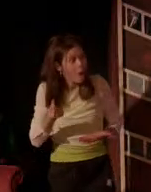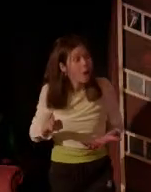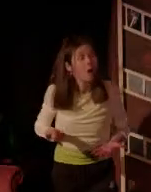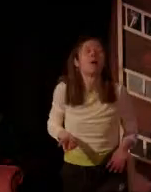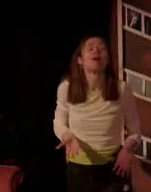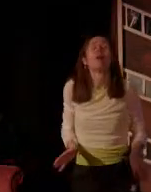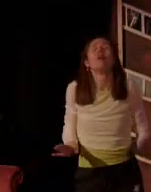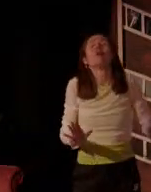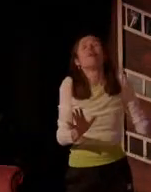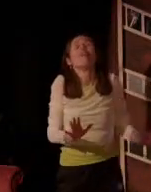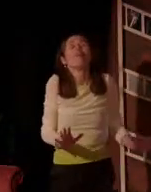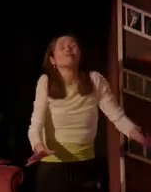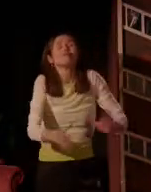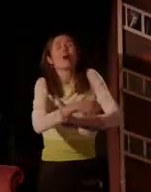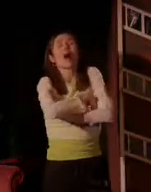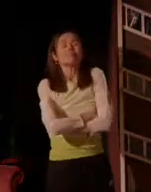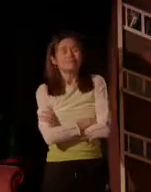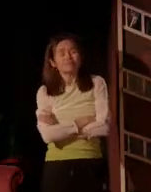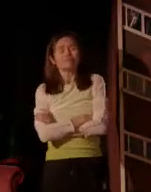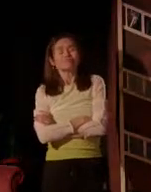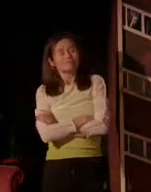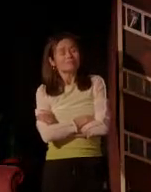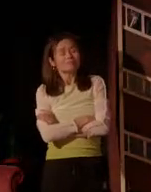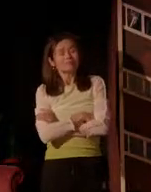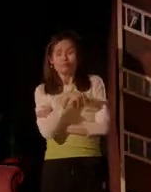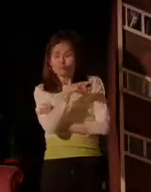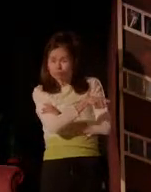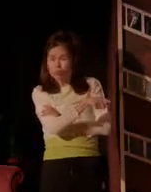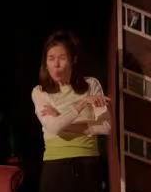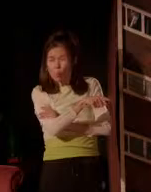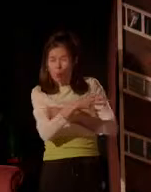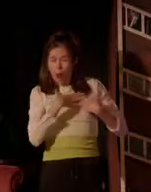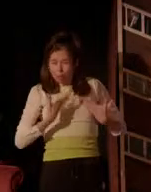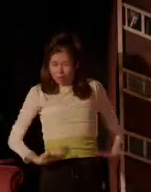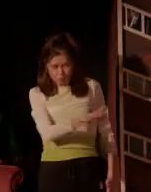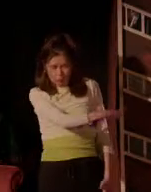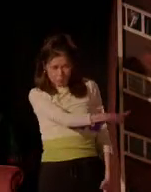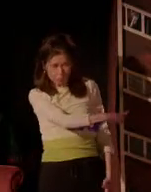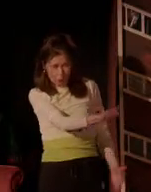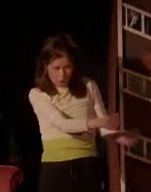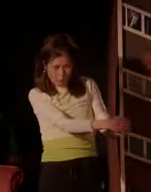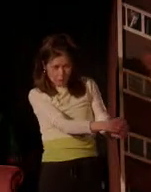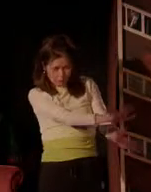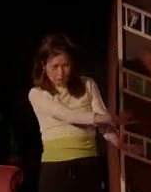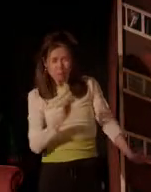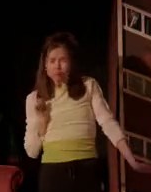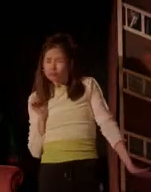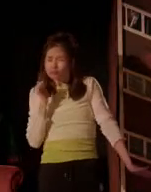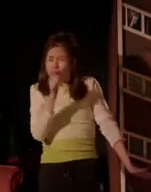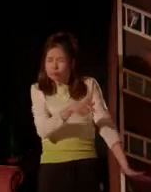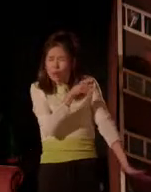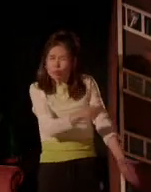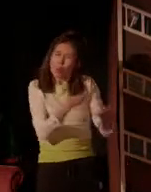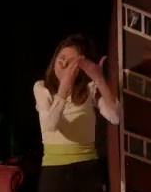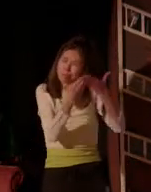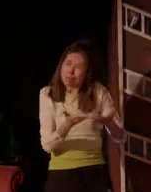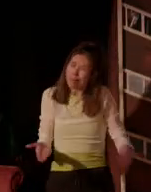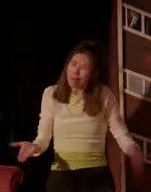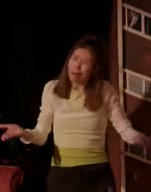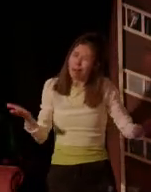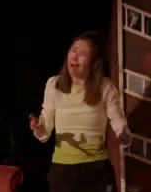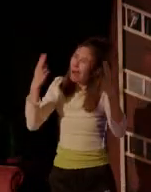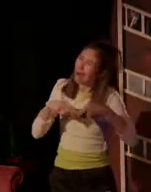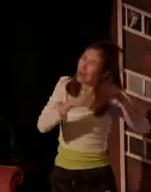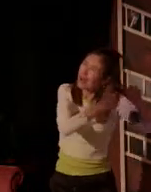If you love me, do not erase all your past good service by leaving me now. As for the sad state of Sicilia, I pray